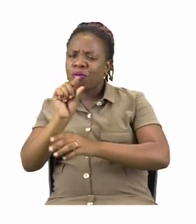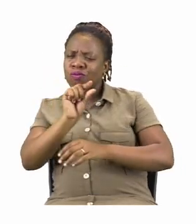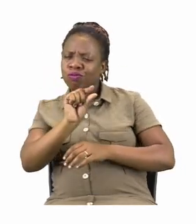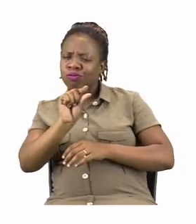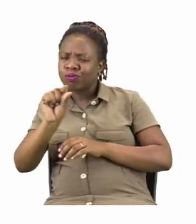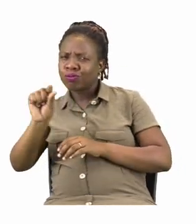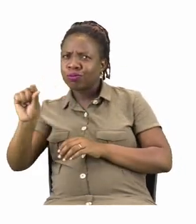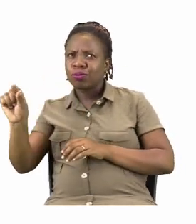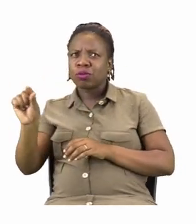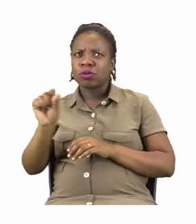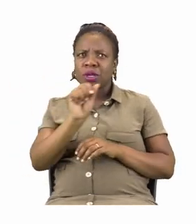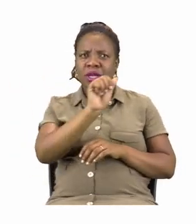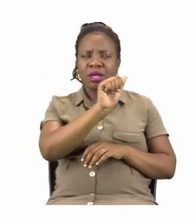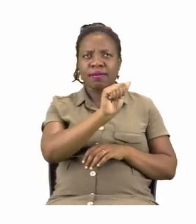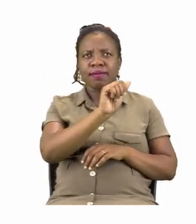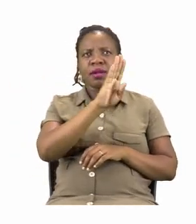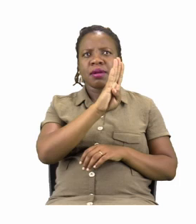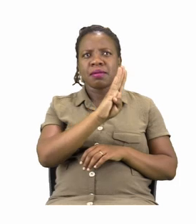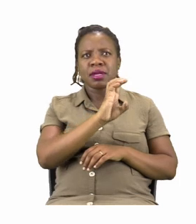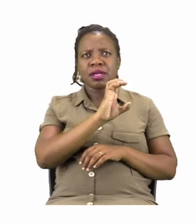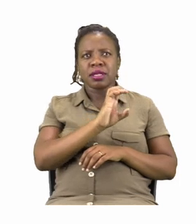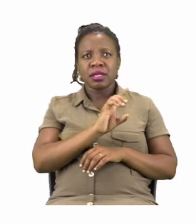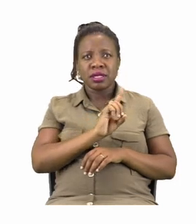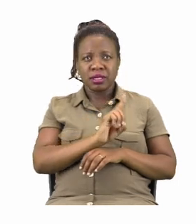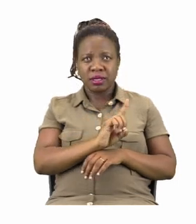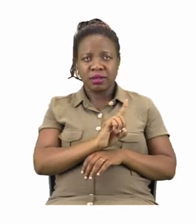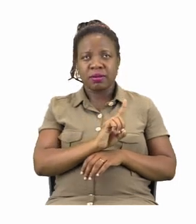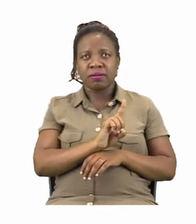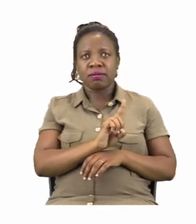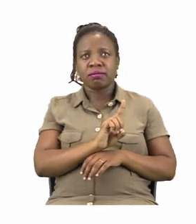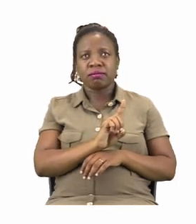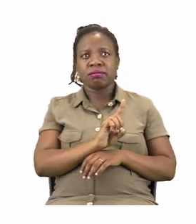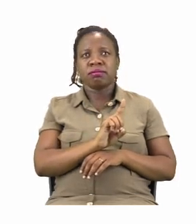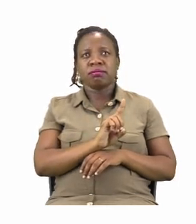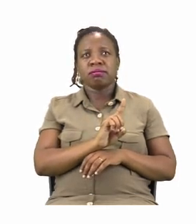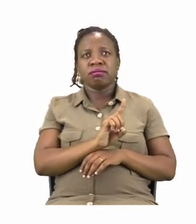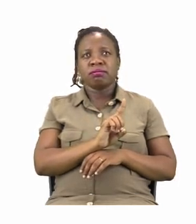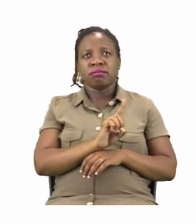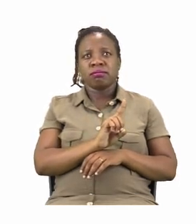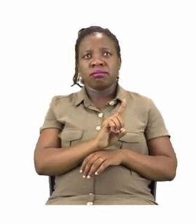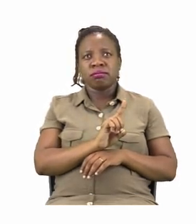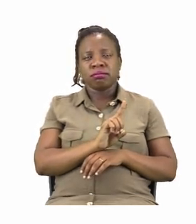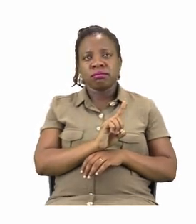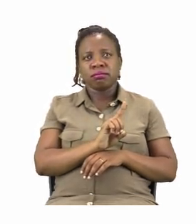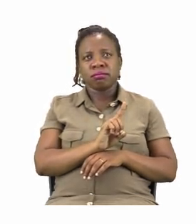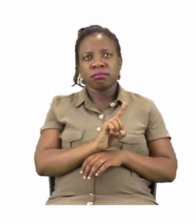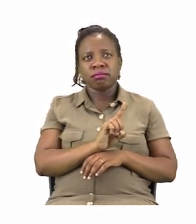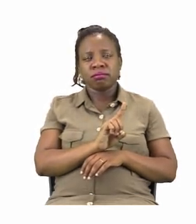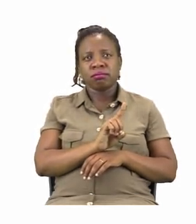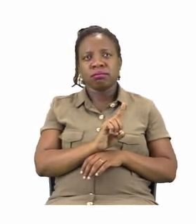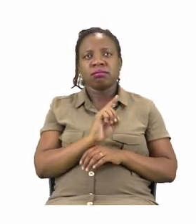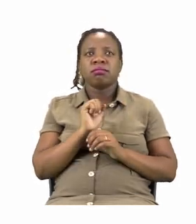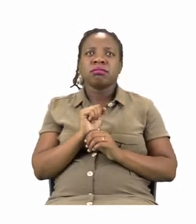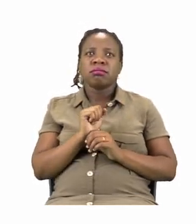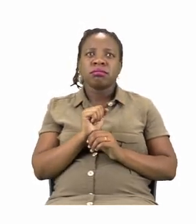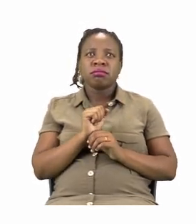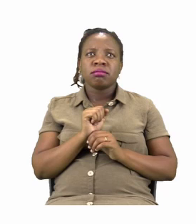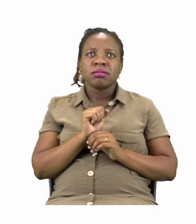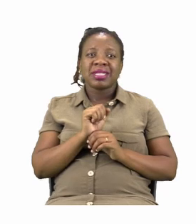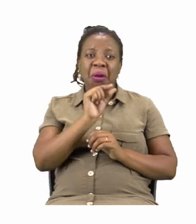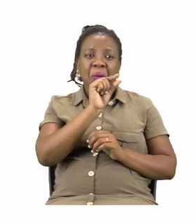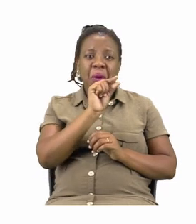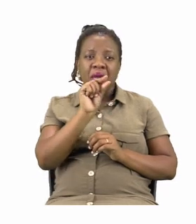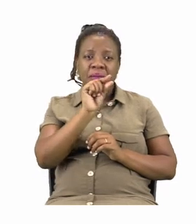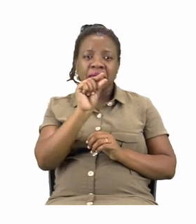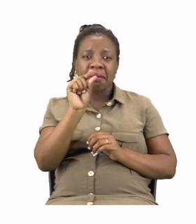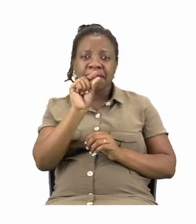D. And each sentence, the words in each sentence is also scrambled up.